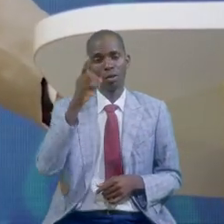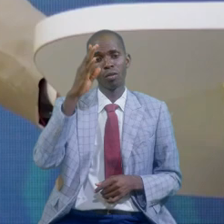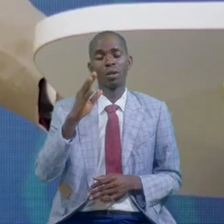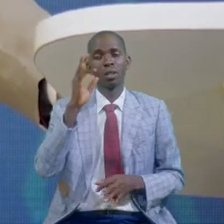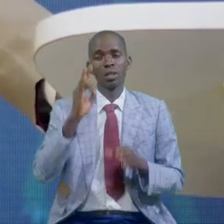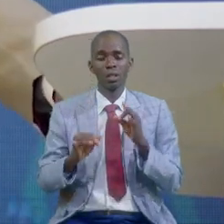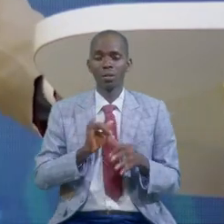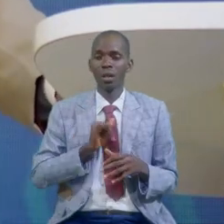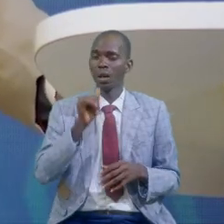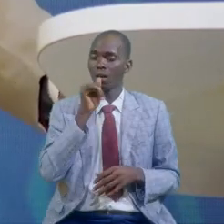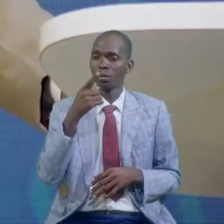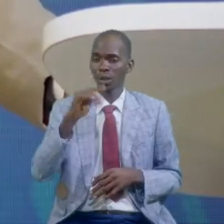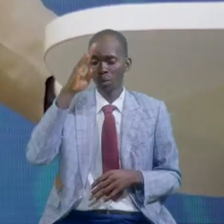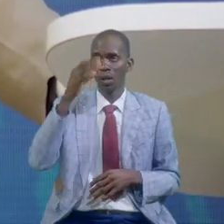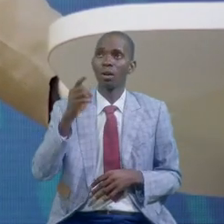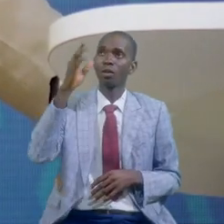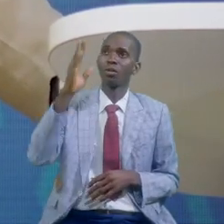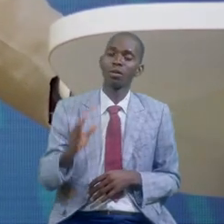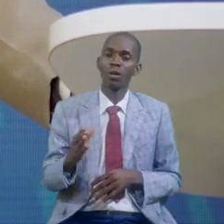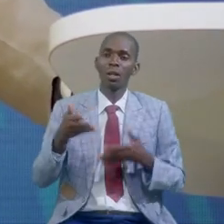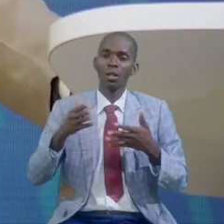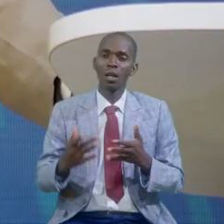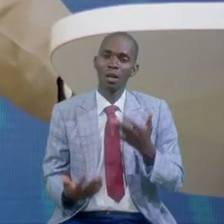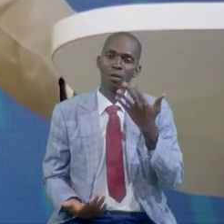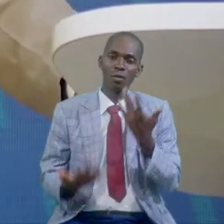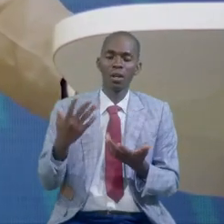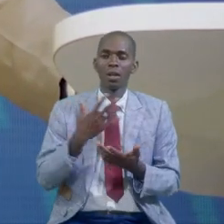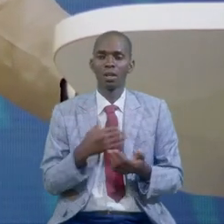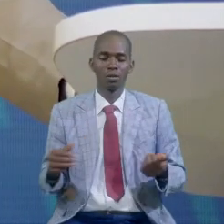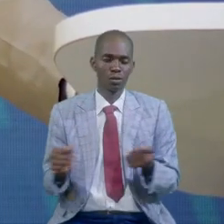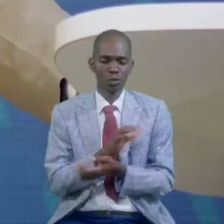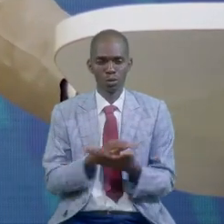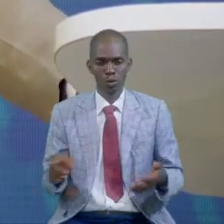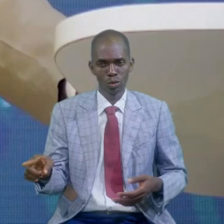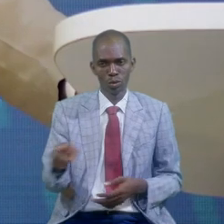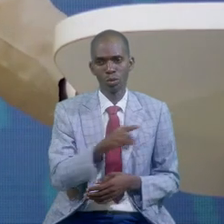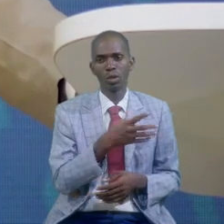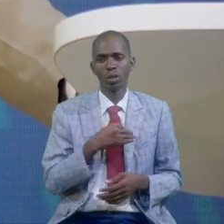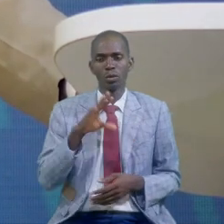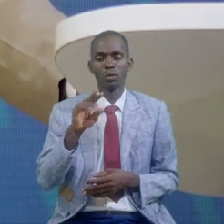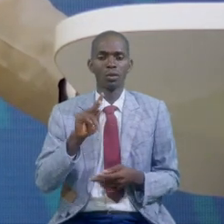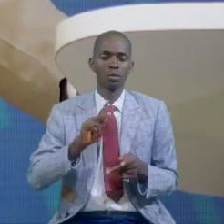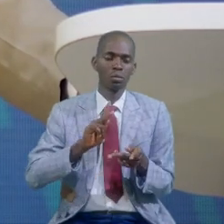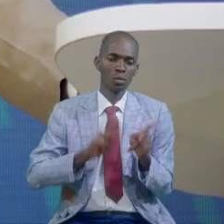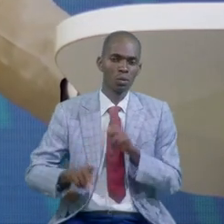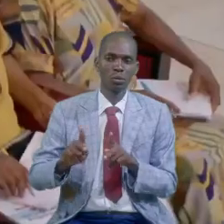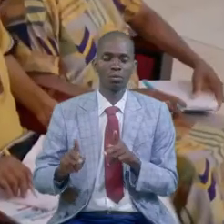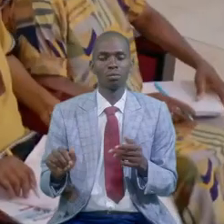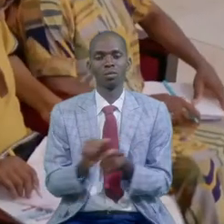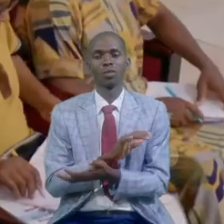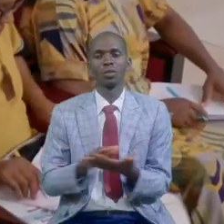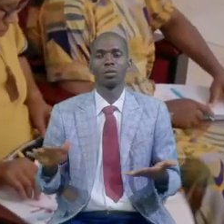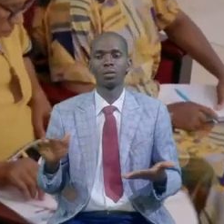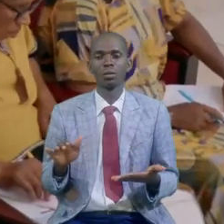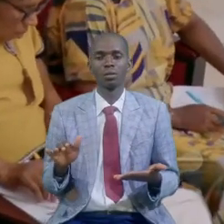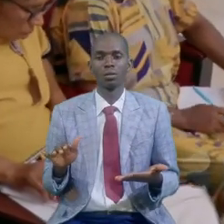truth, let fire come down and consume you and your 50. Gone. I said,